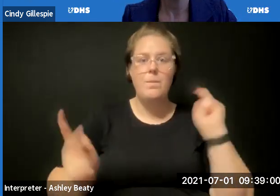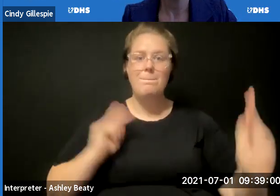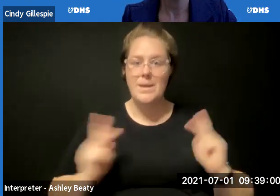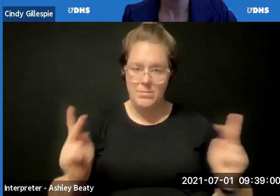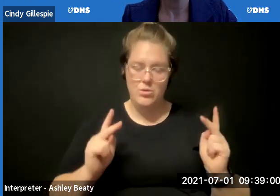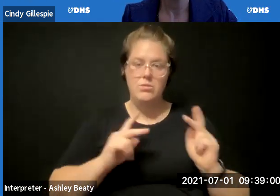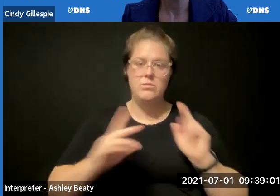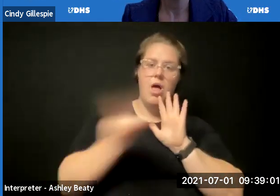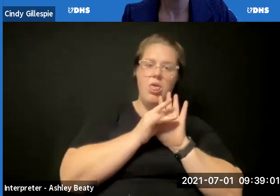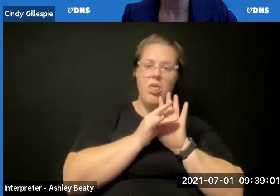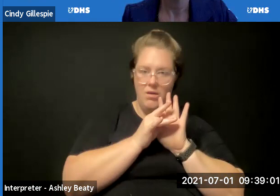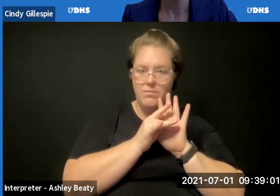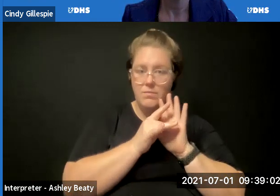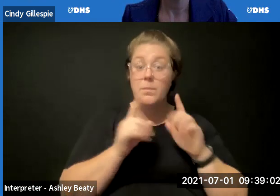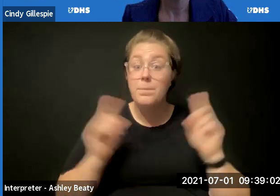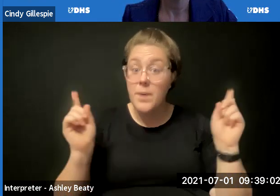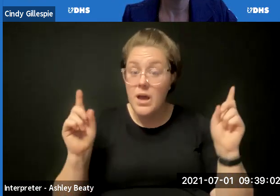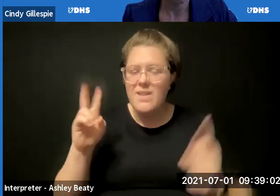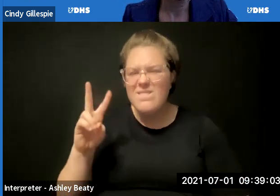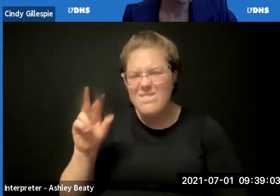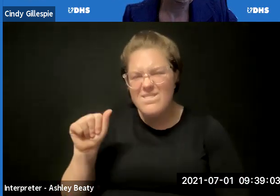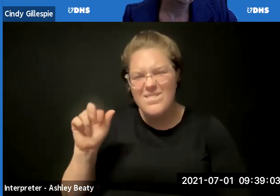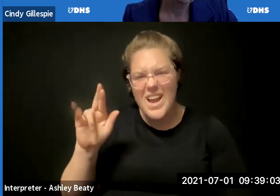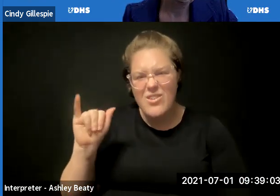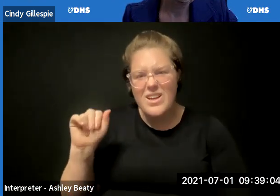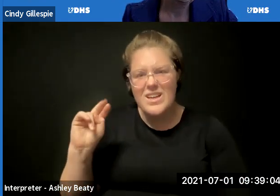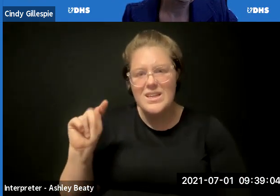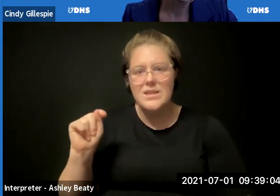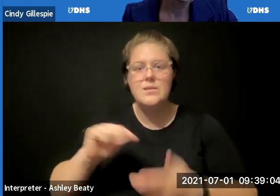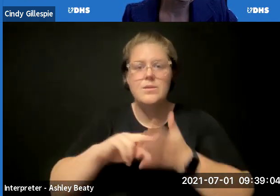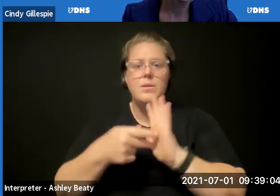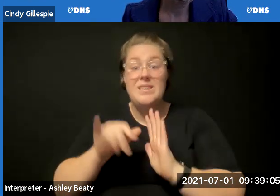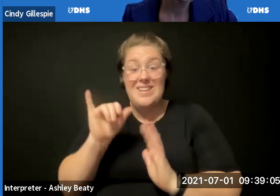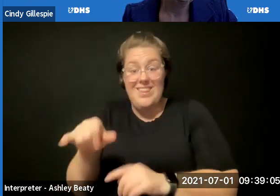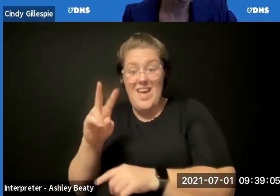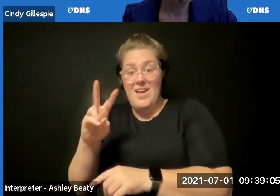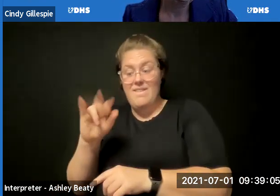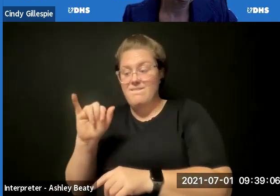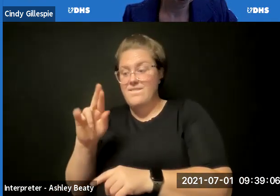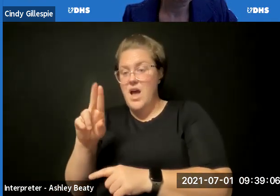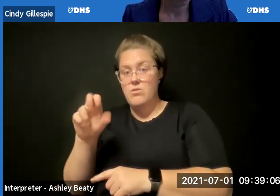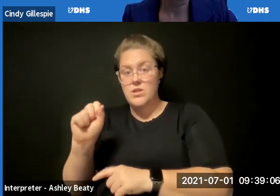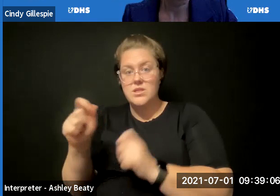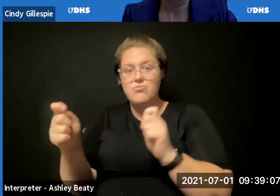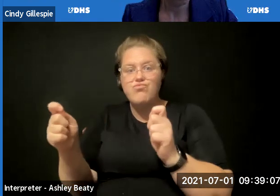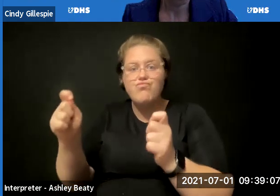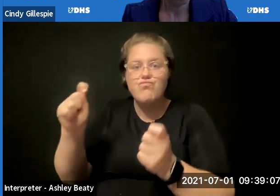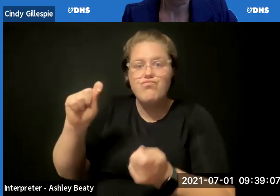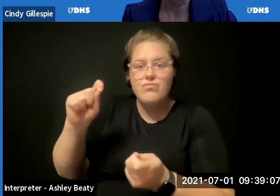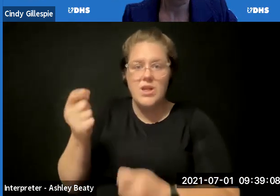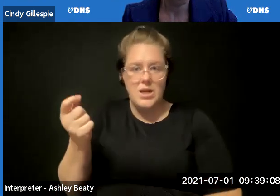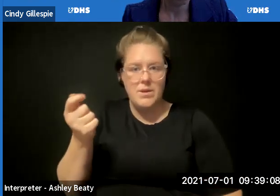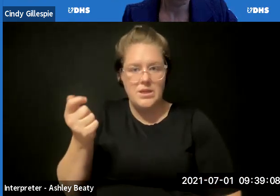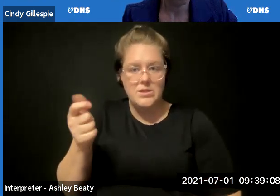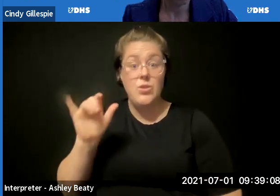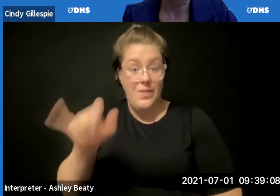exposed to them. But what a variant very simply is, this is just a minor change in the virus that causes the COVID,